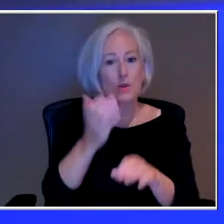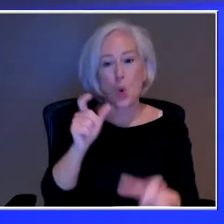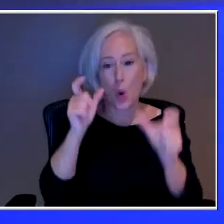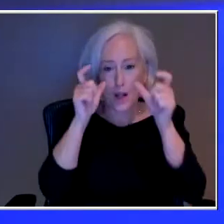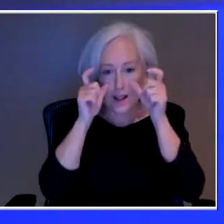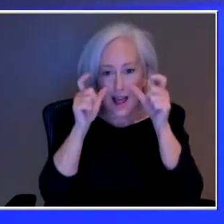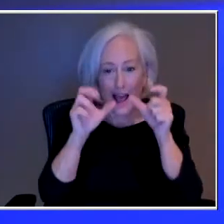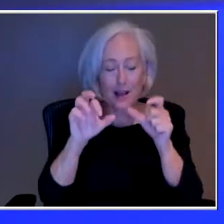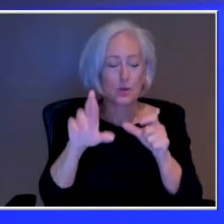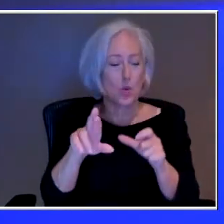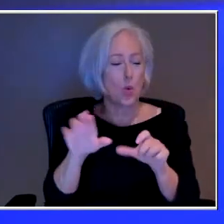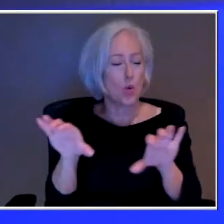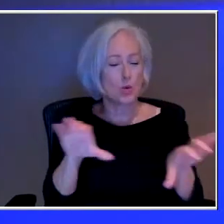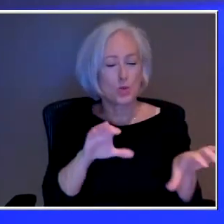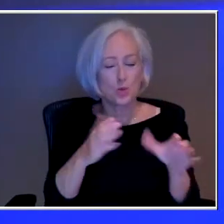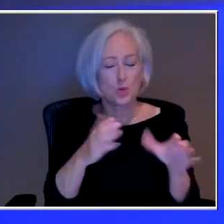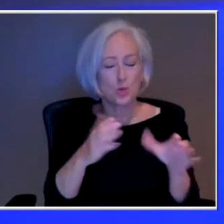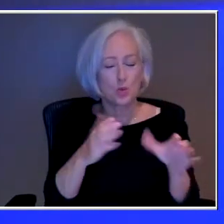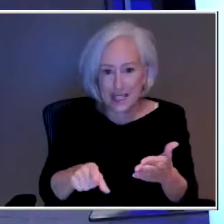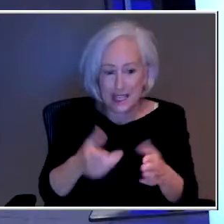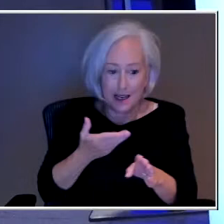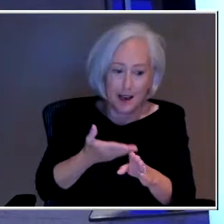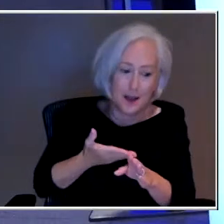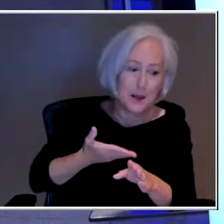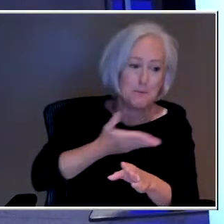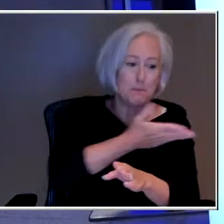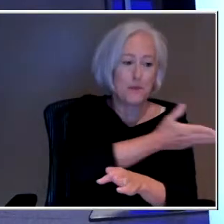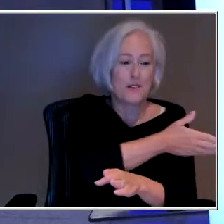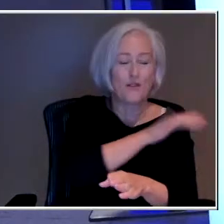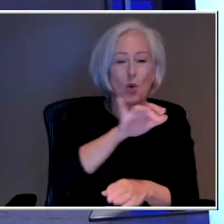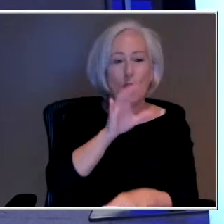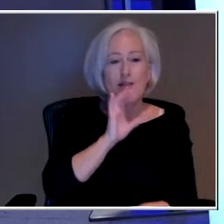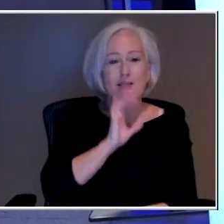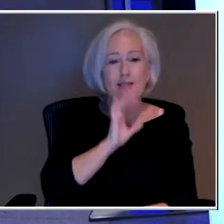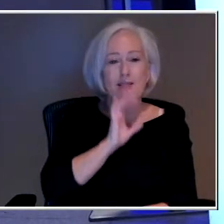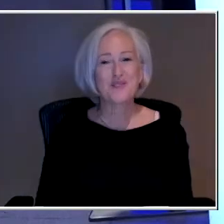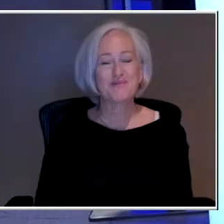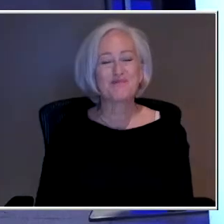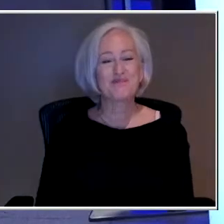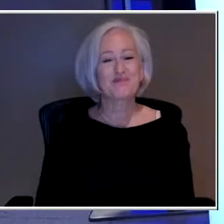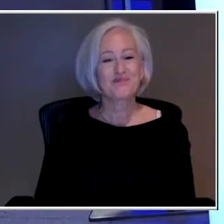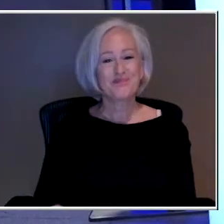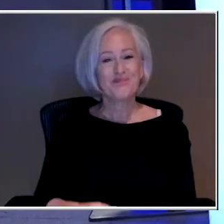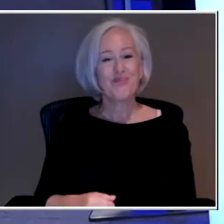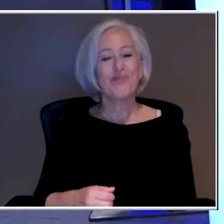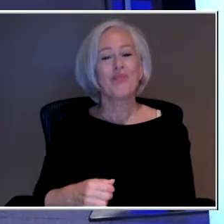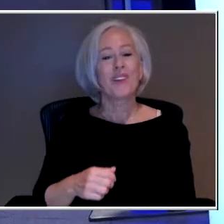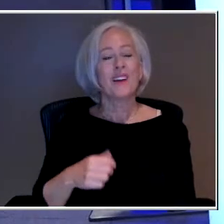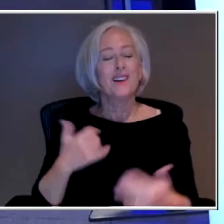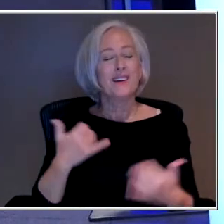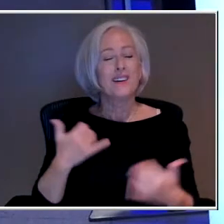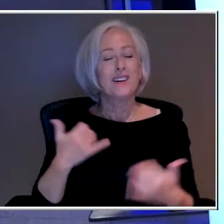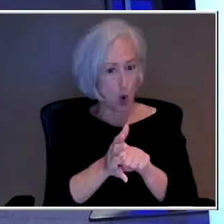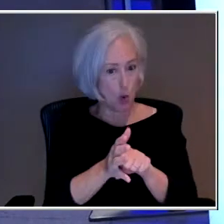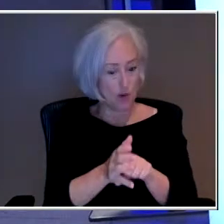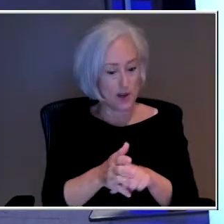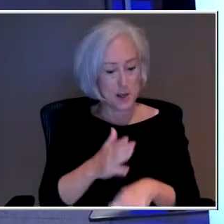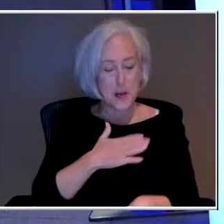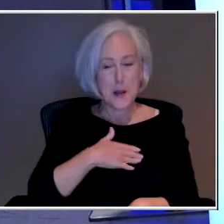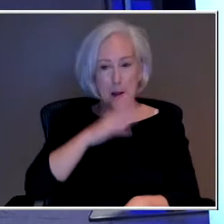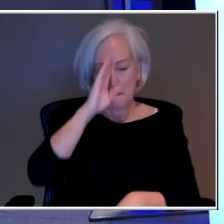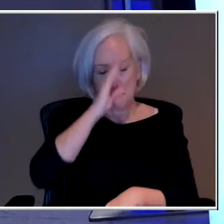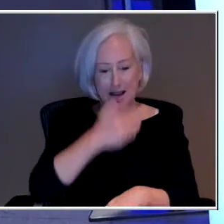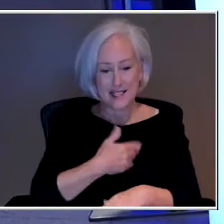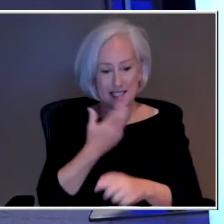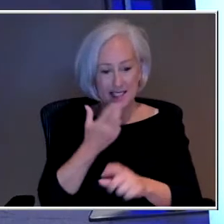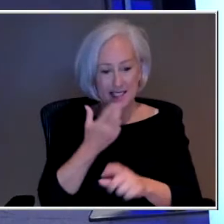best vision potential that they can get. I want to bring COVID into this because when I sent my kids back to school and the masks covered the teachers'